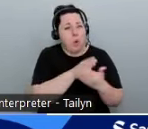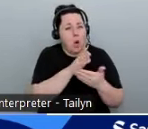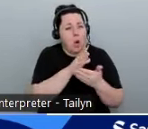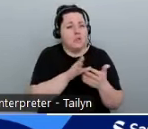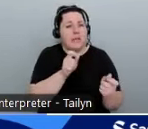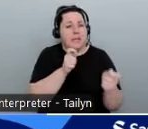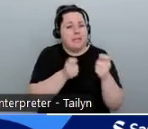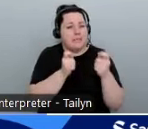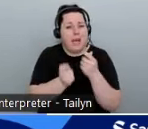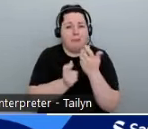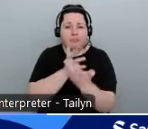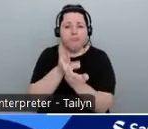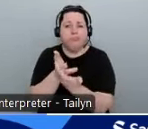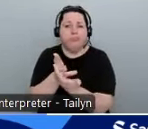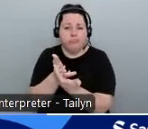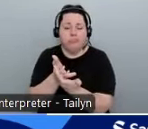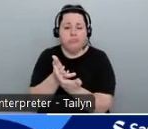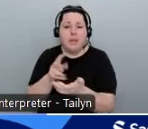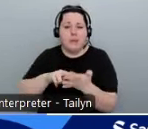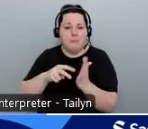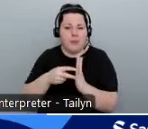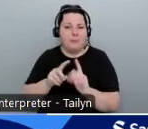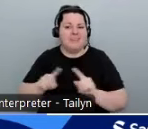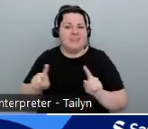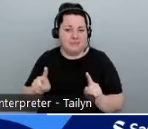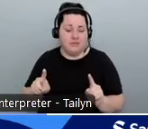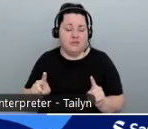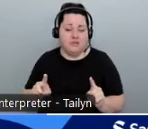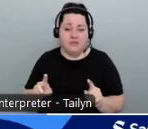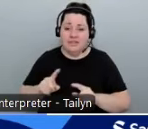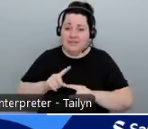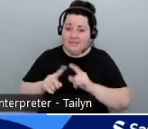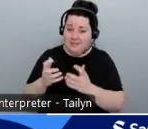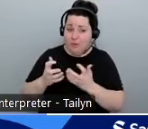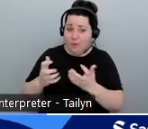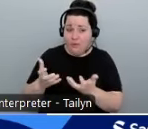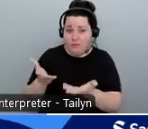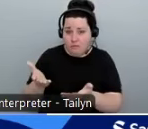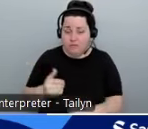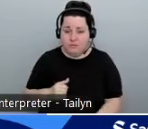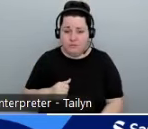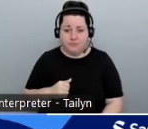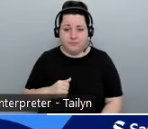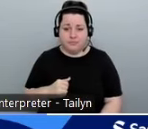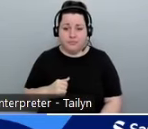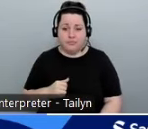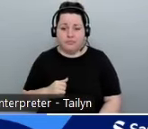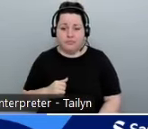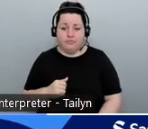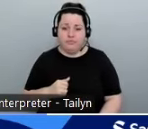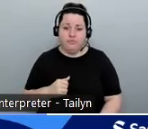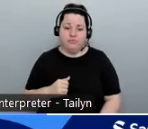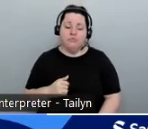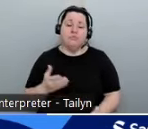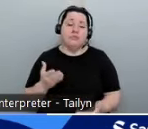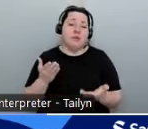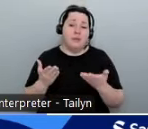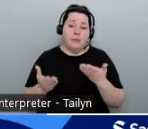done to meet a different purpose, to reach a different audience. Maybe you're expanding